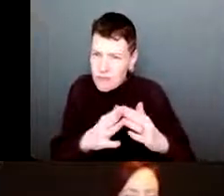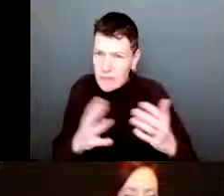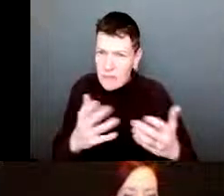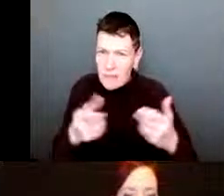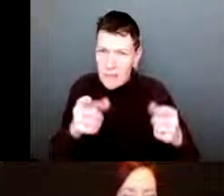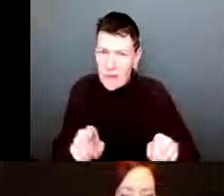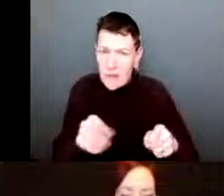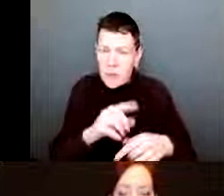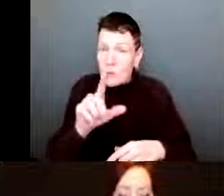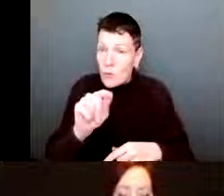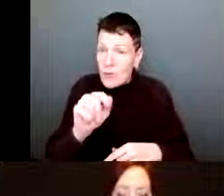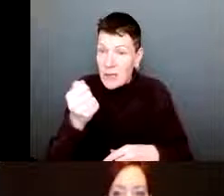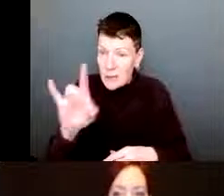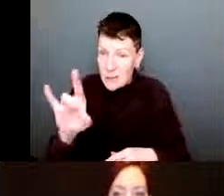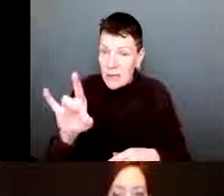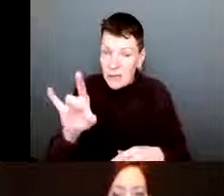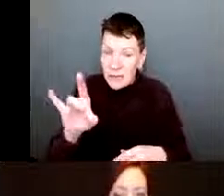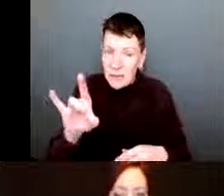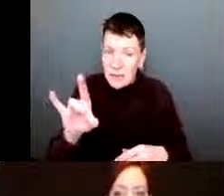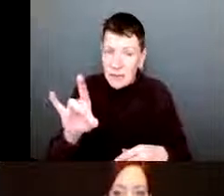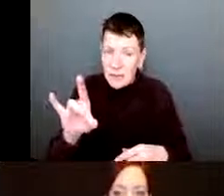in 2018.